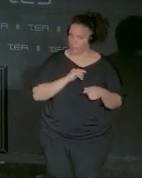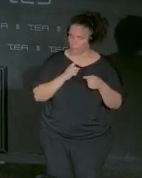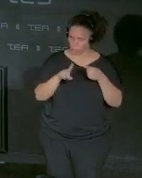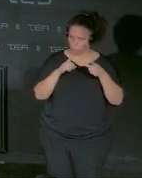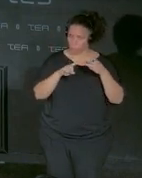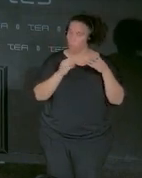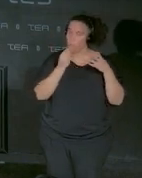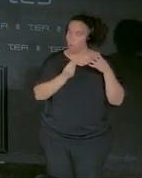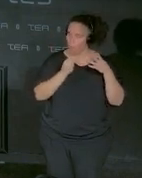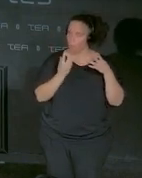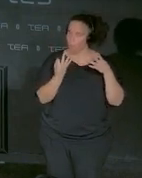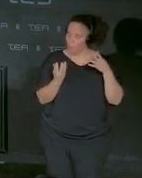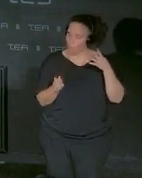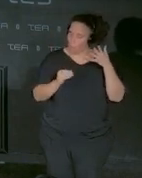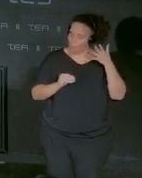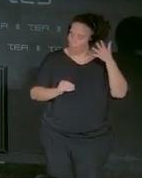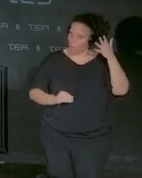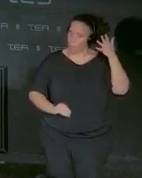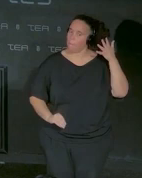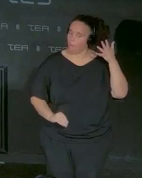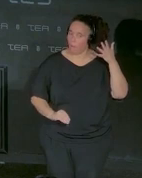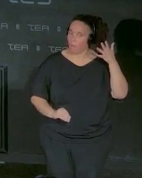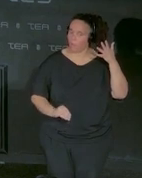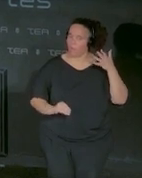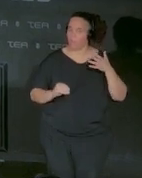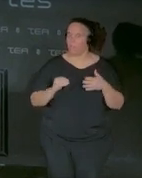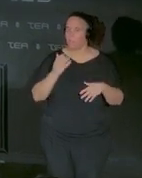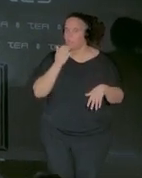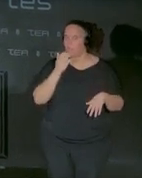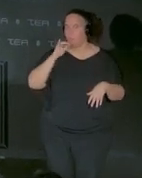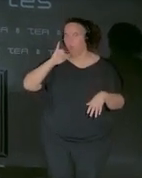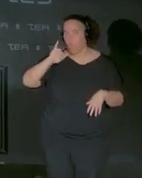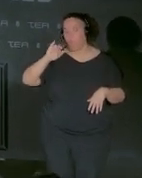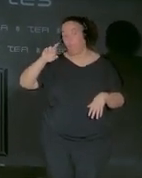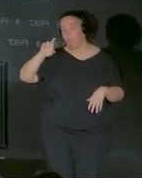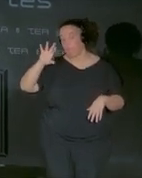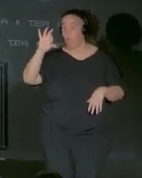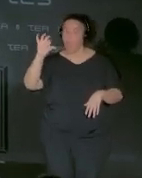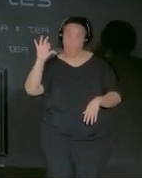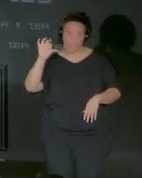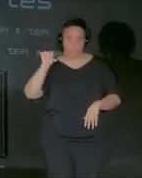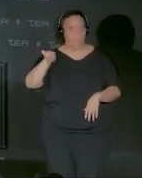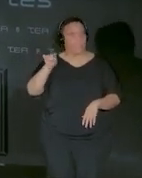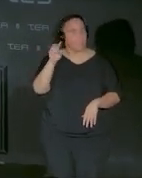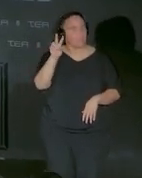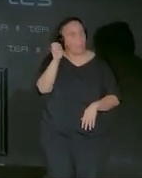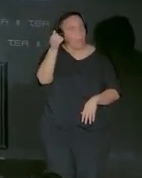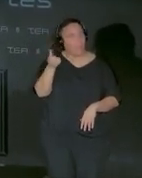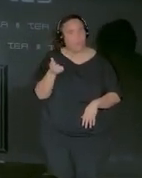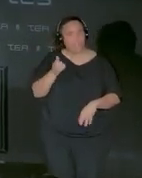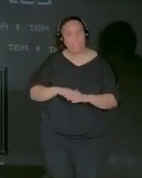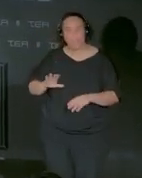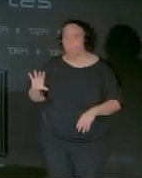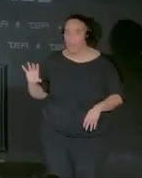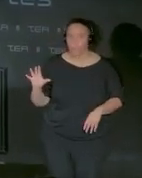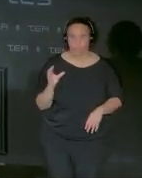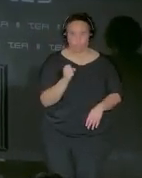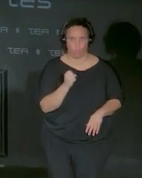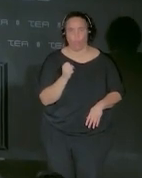Some recommendations from my side is create more tailored game support. You're including a lot of game support in